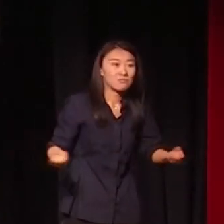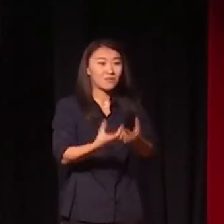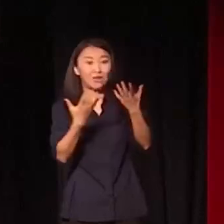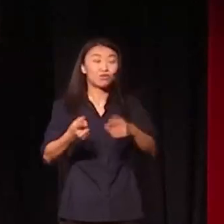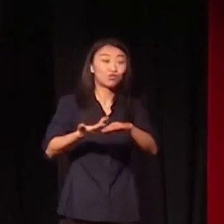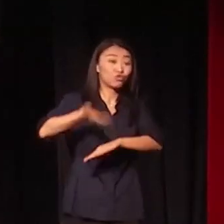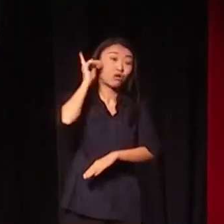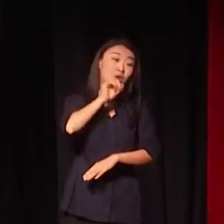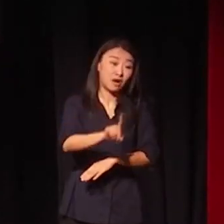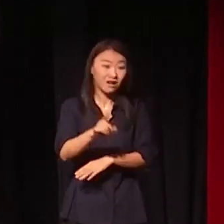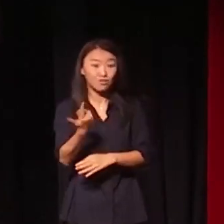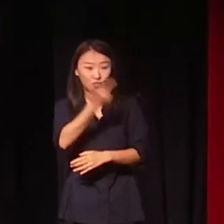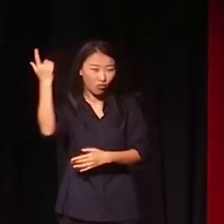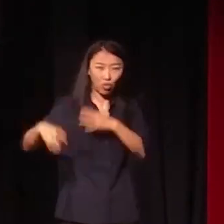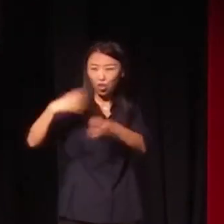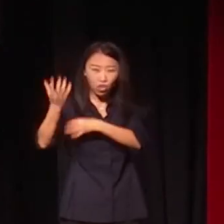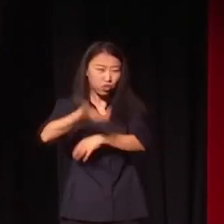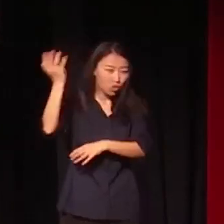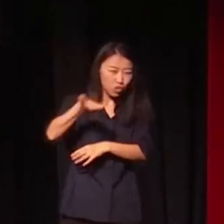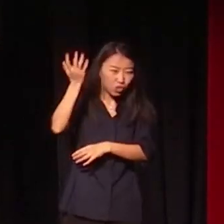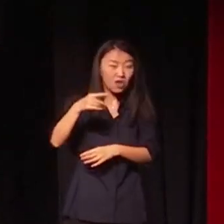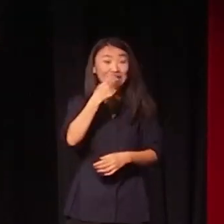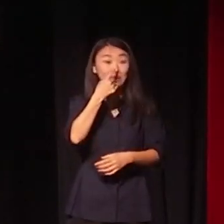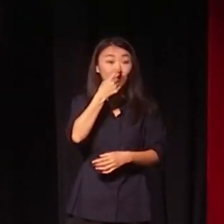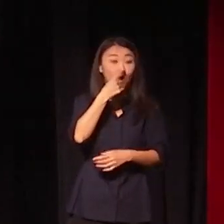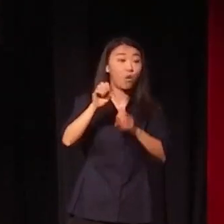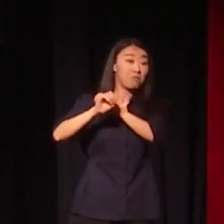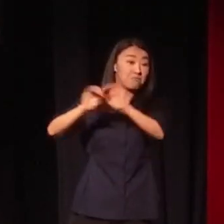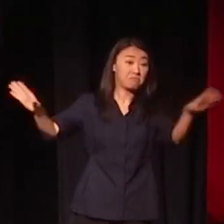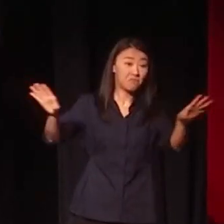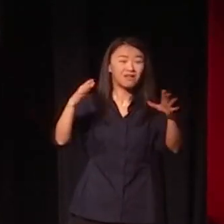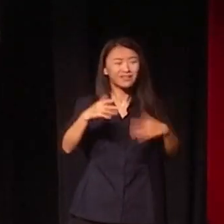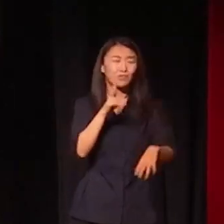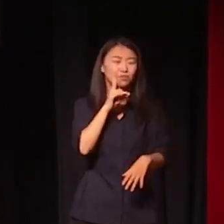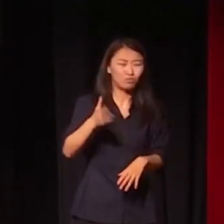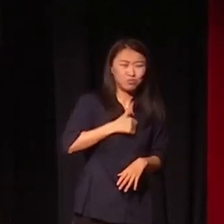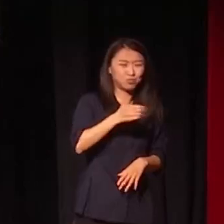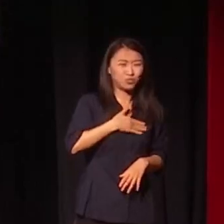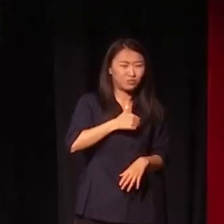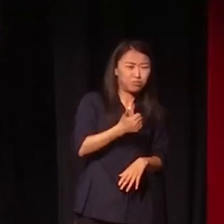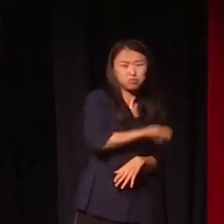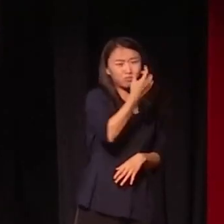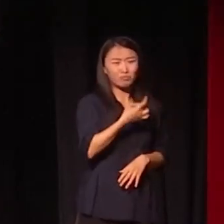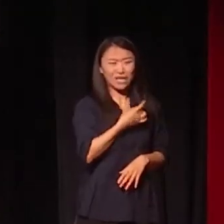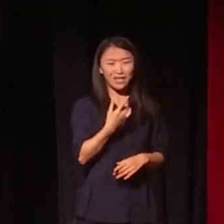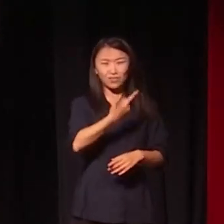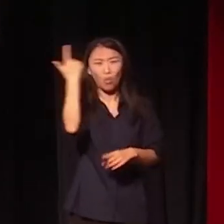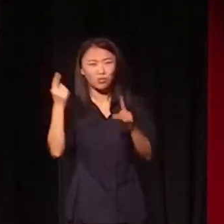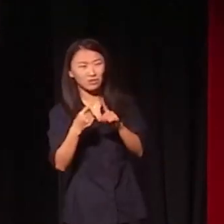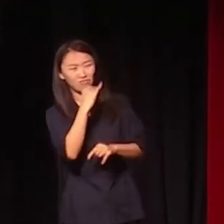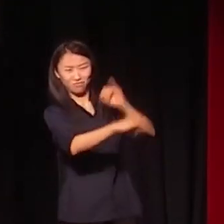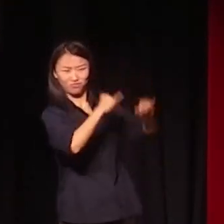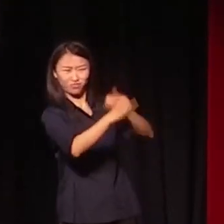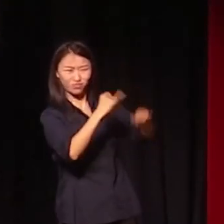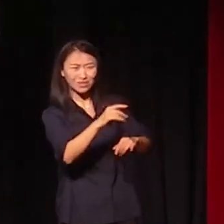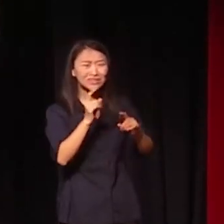week because this has been launched in the UK and it wasn't ready. People were saying, well, there should have been a human